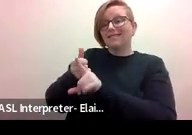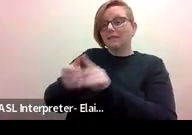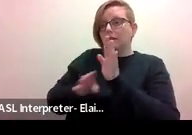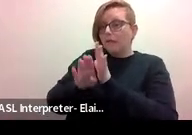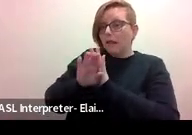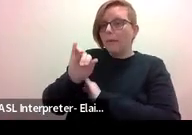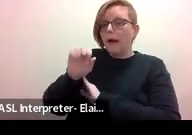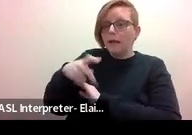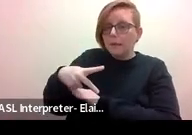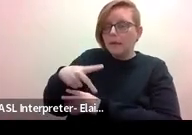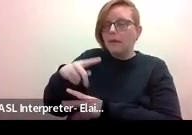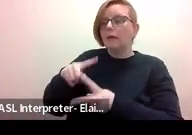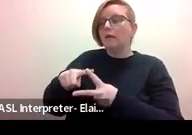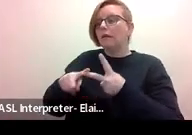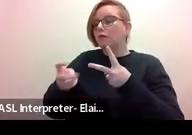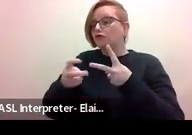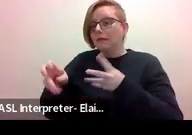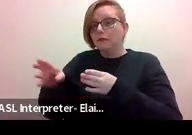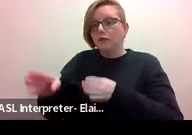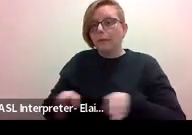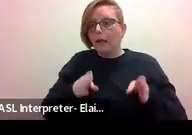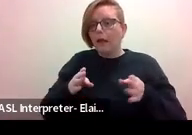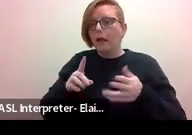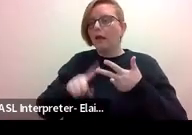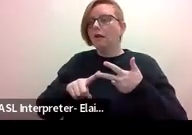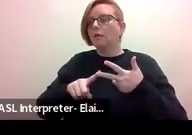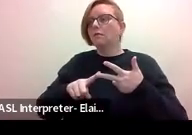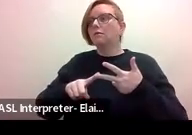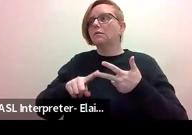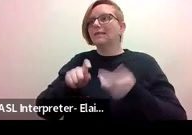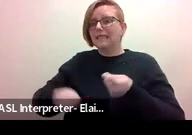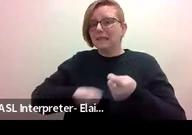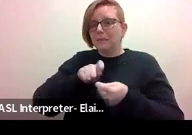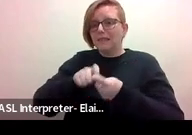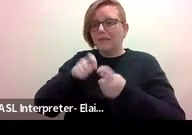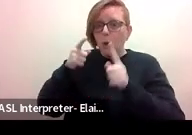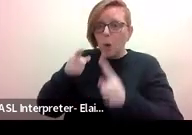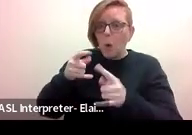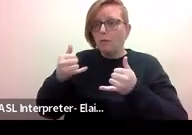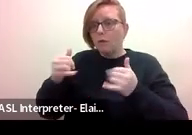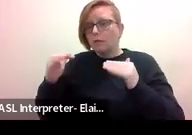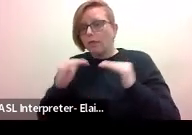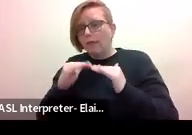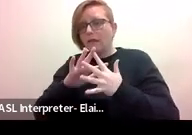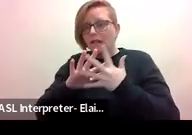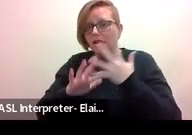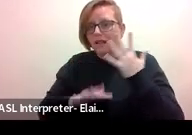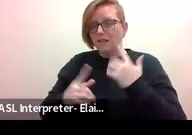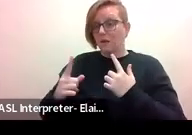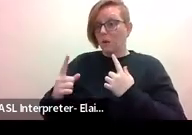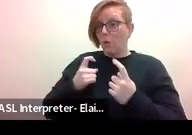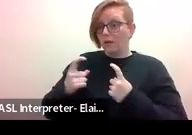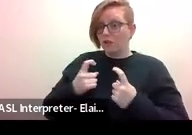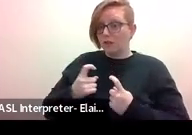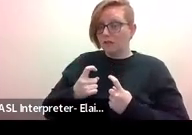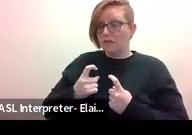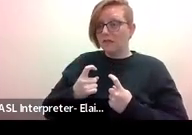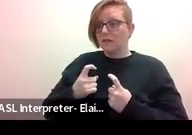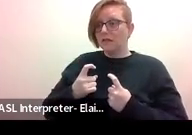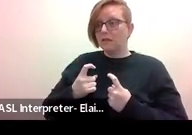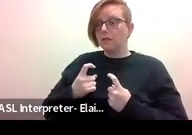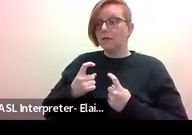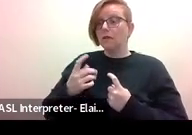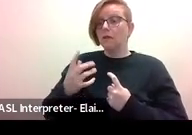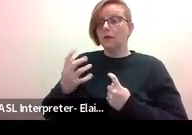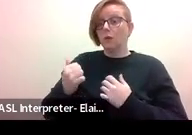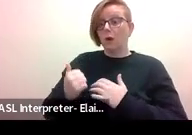plan that you're working on, you've got a question about a specific goal, present level, any of those pieces, and you want to shoot those